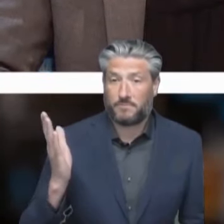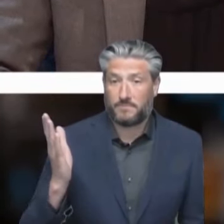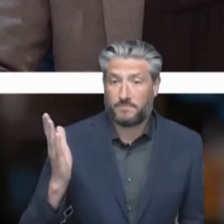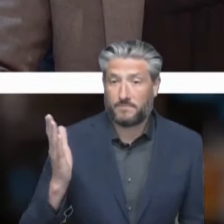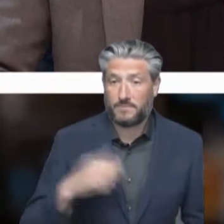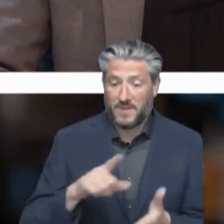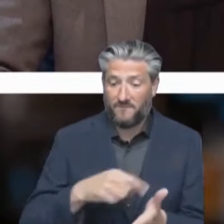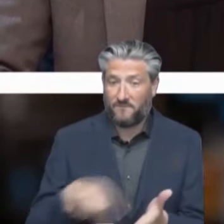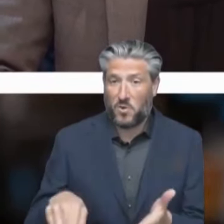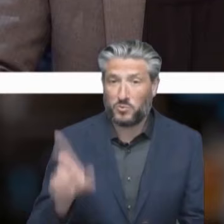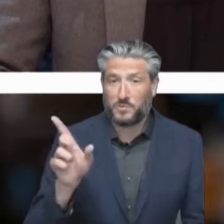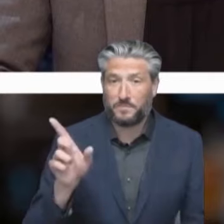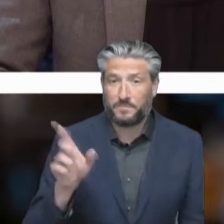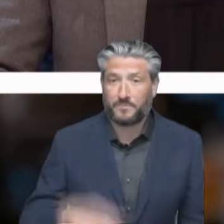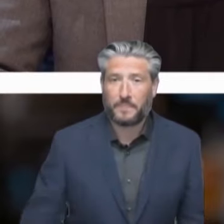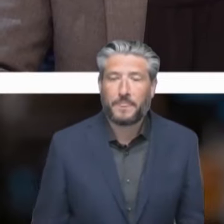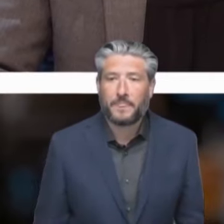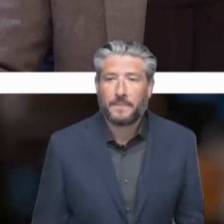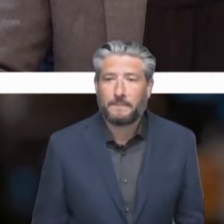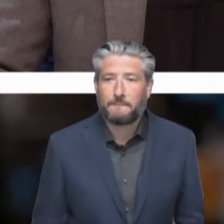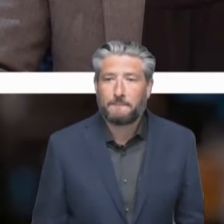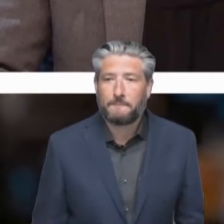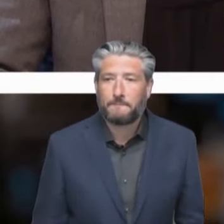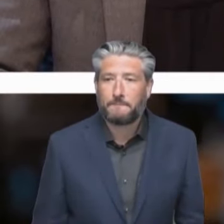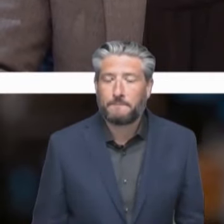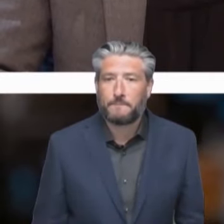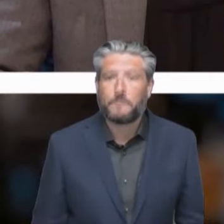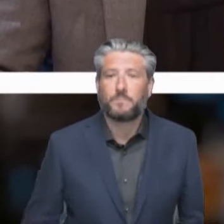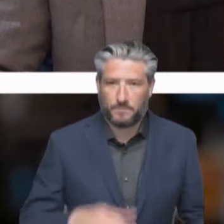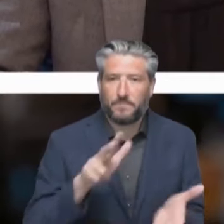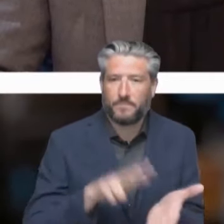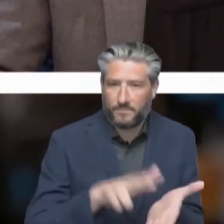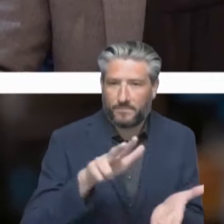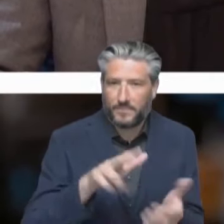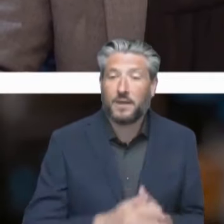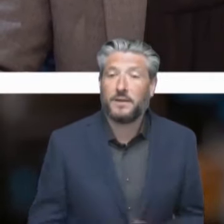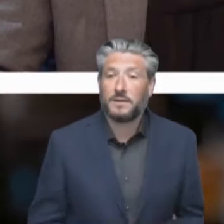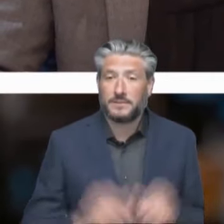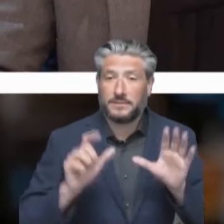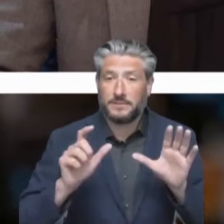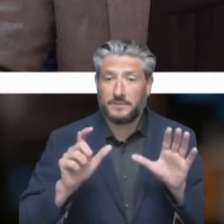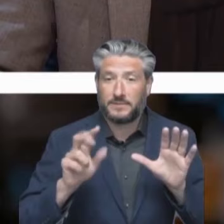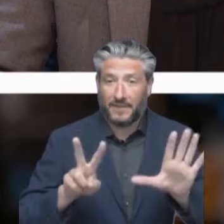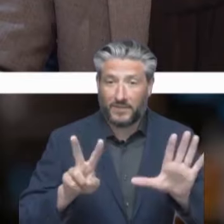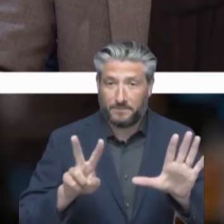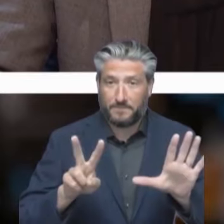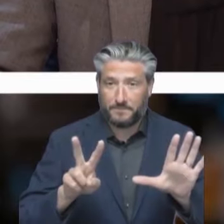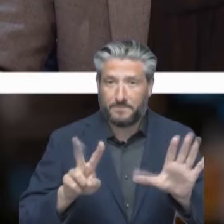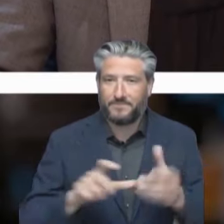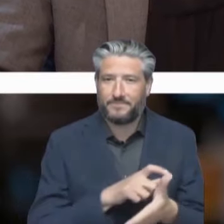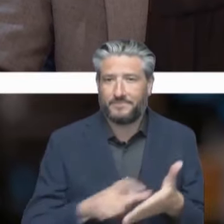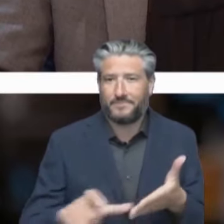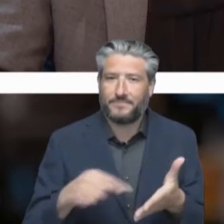98.94% of favorable votes, 91% of favorable votes. It is therefore adopted. Seventh resolution is considered the renewal